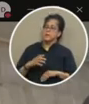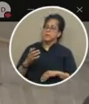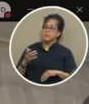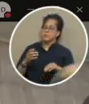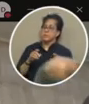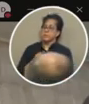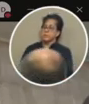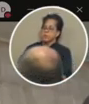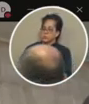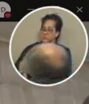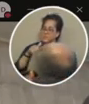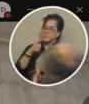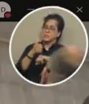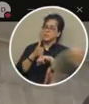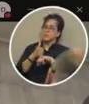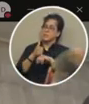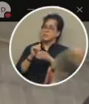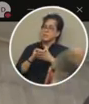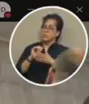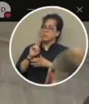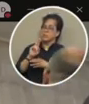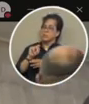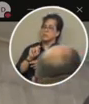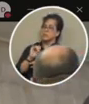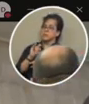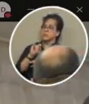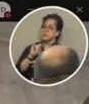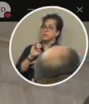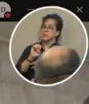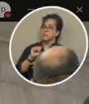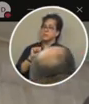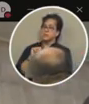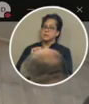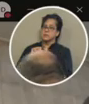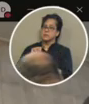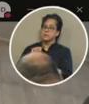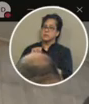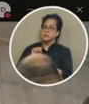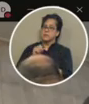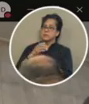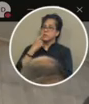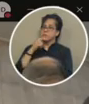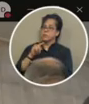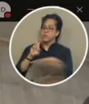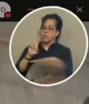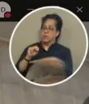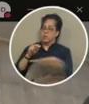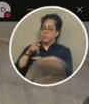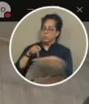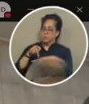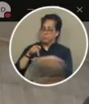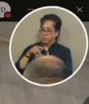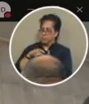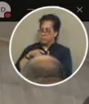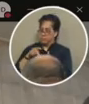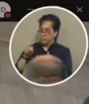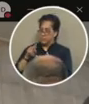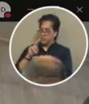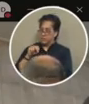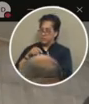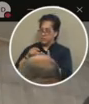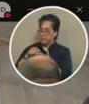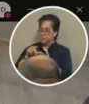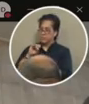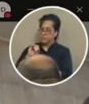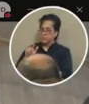It also set up a provision for the utility to create a regulator asset for unpaid bills and special costs,